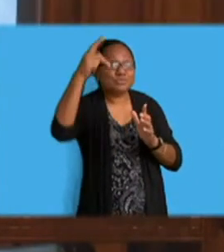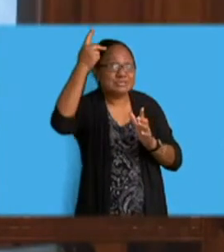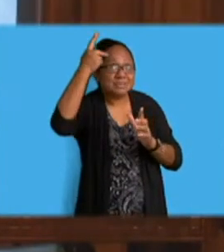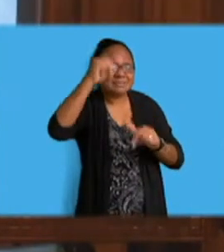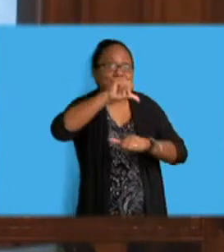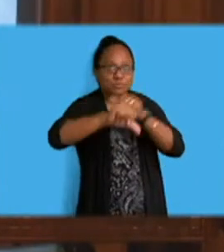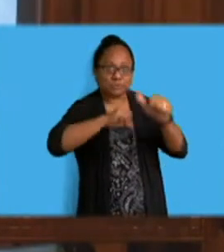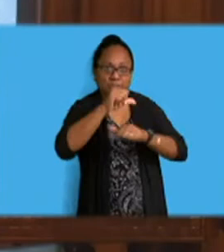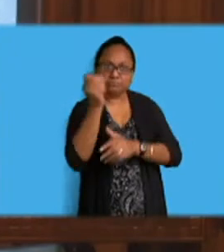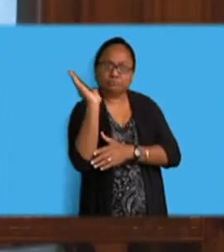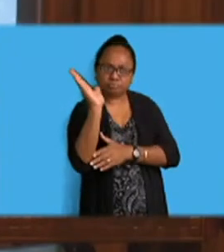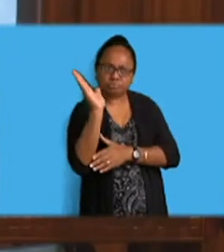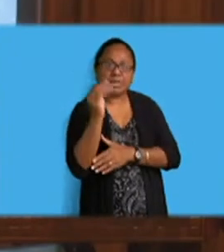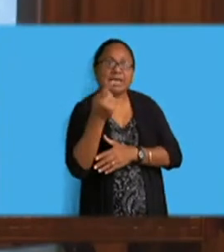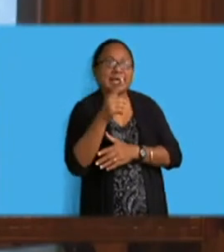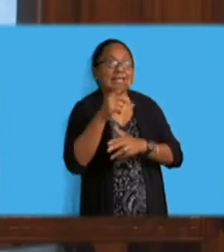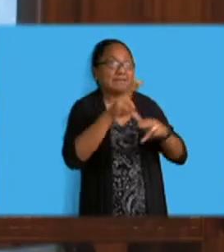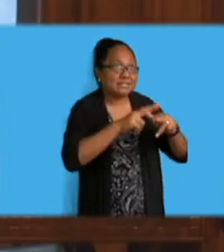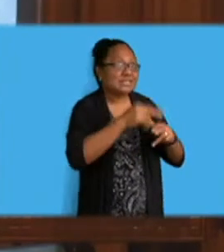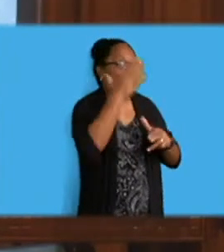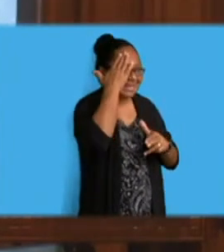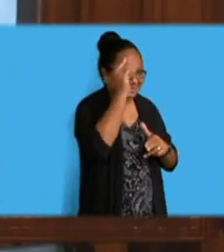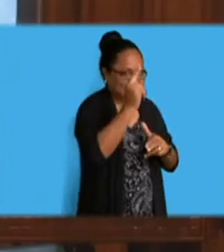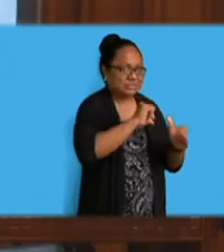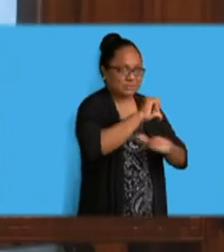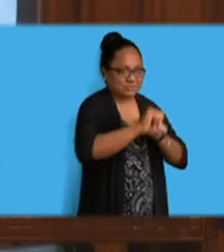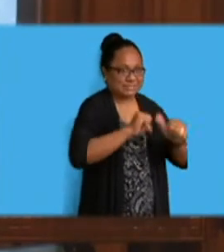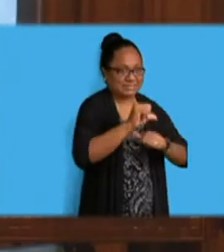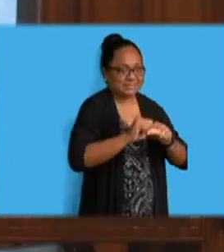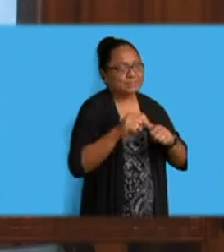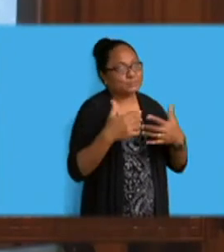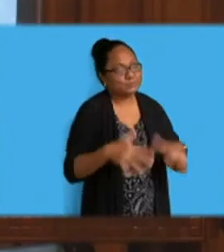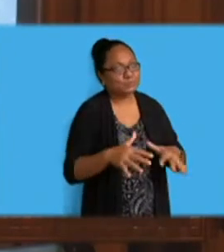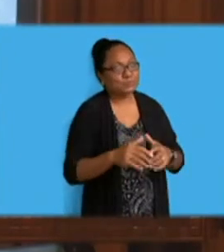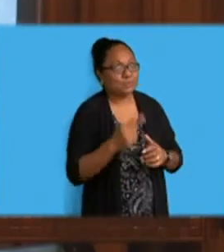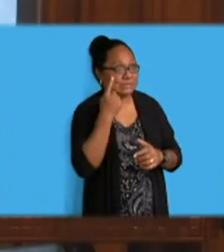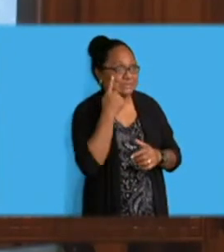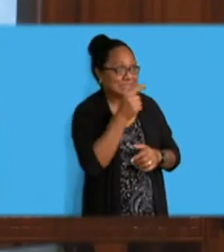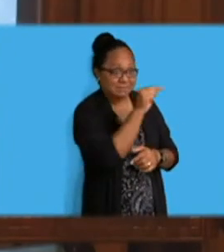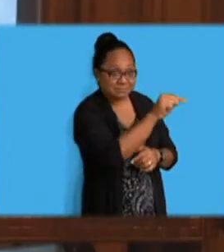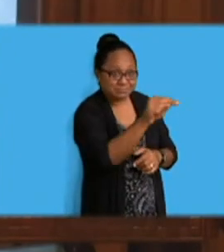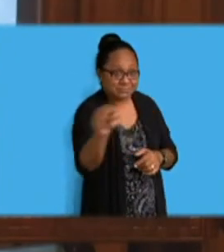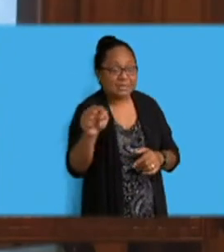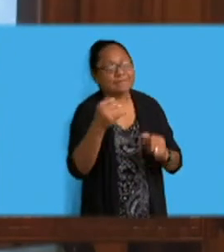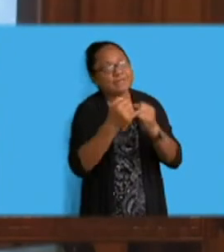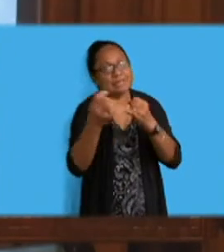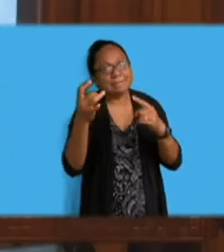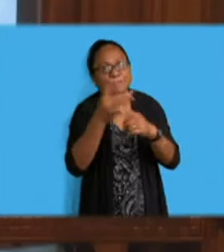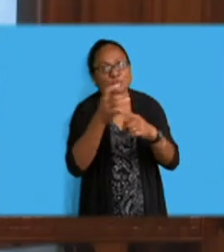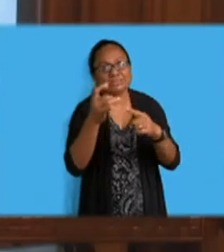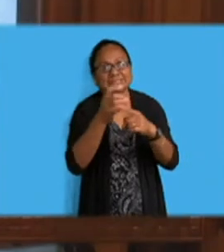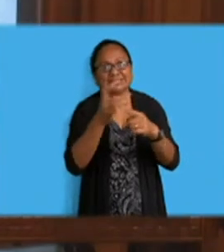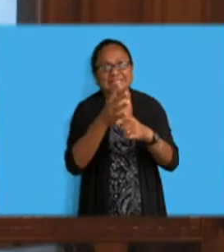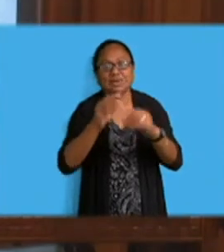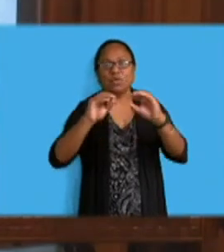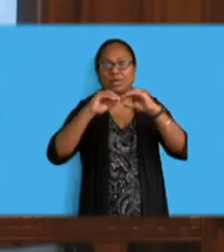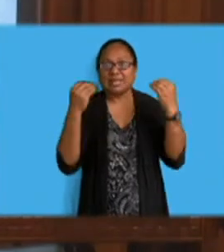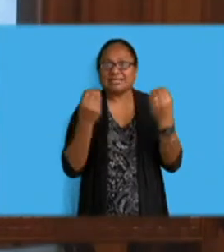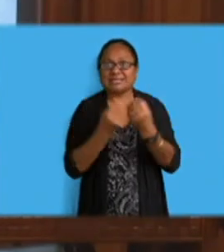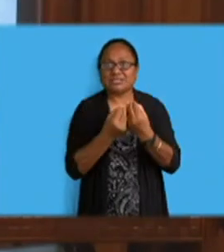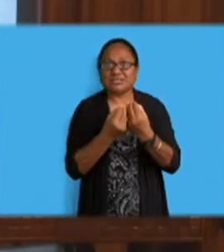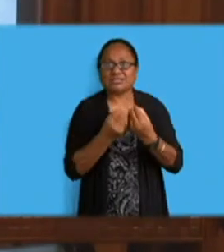Association and the Fiji Head Teachers Association. We see them as a very important body. They are